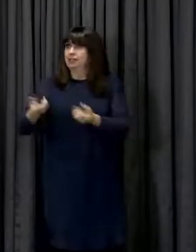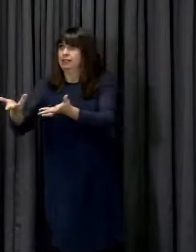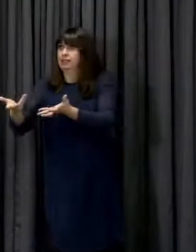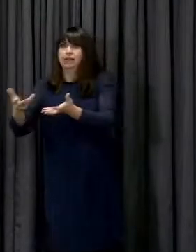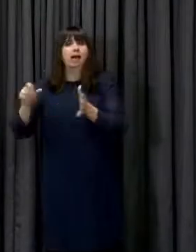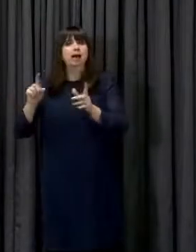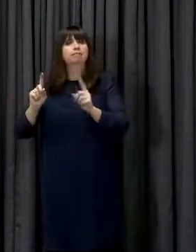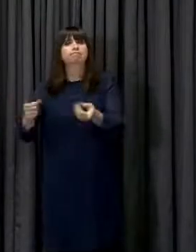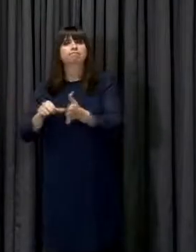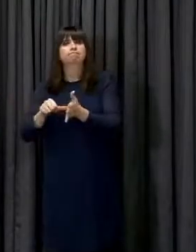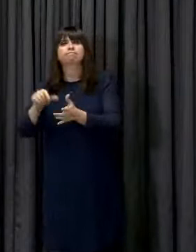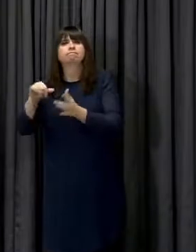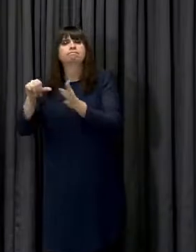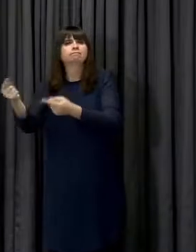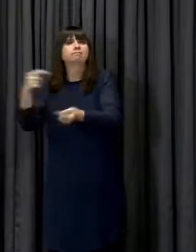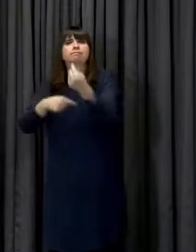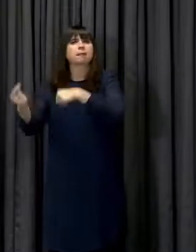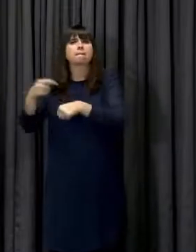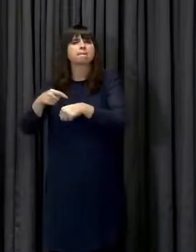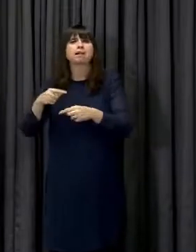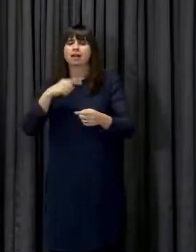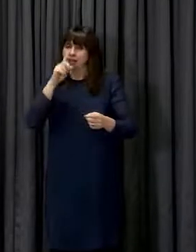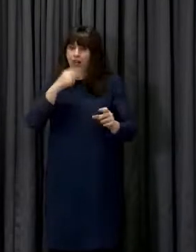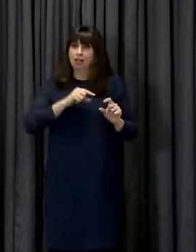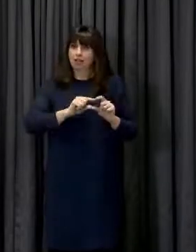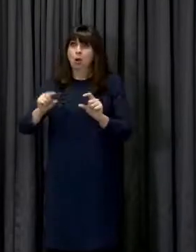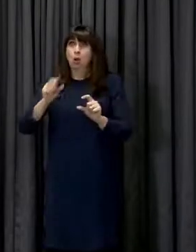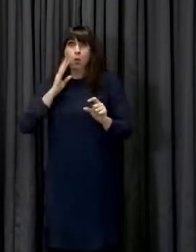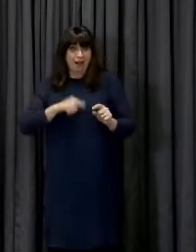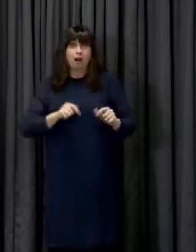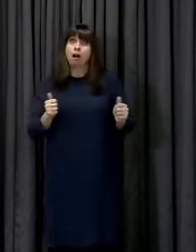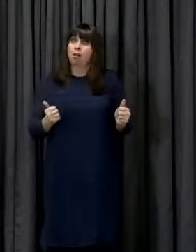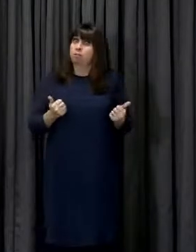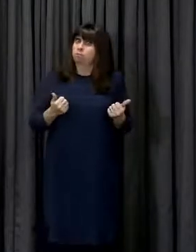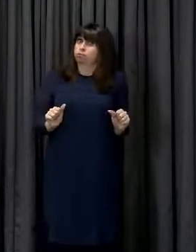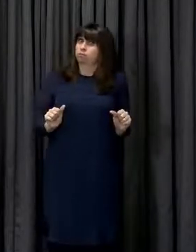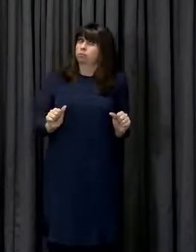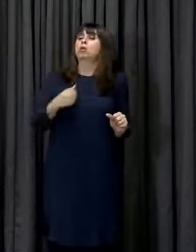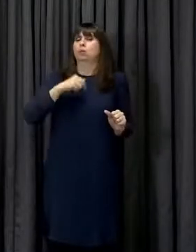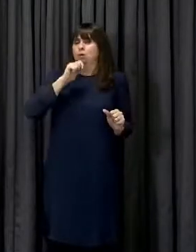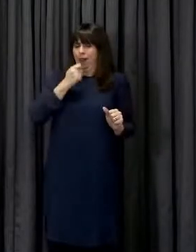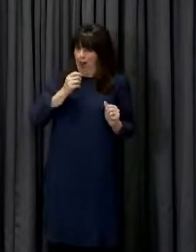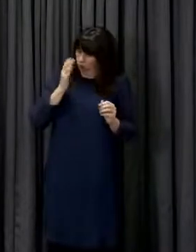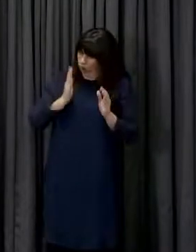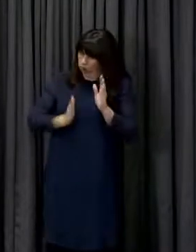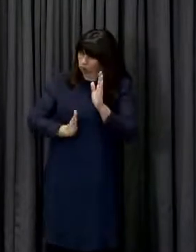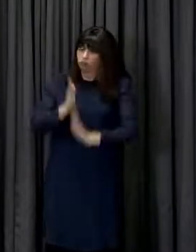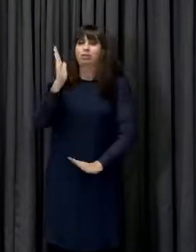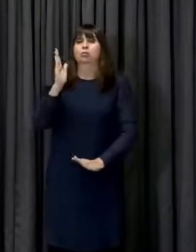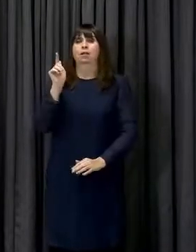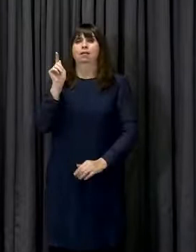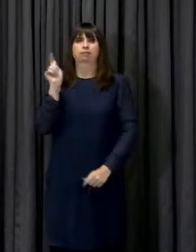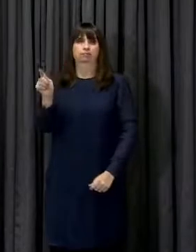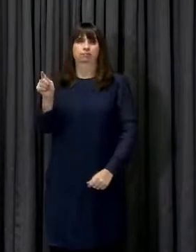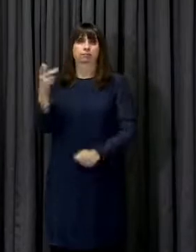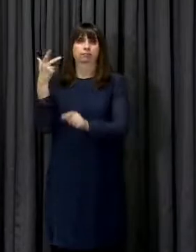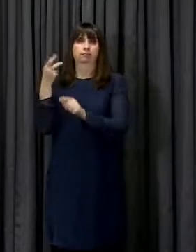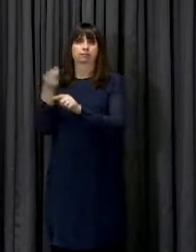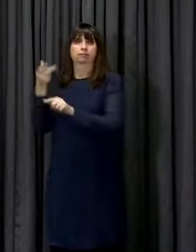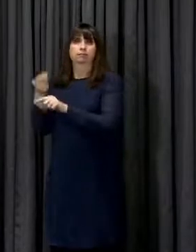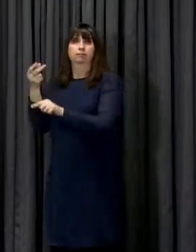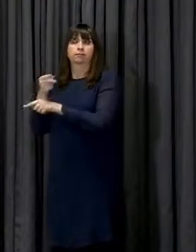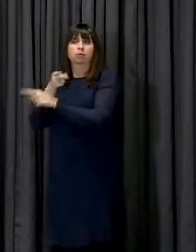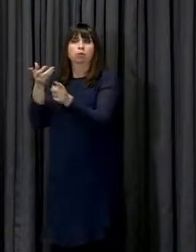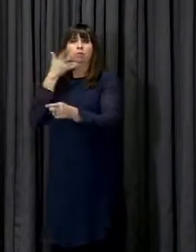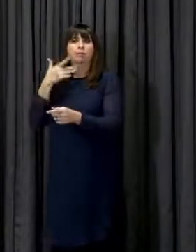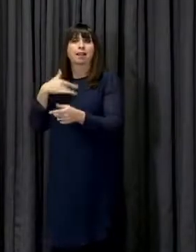arrangements. That, though, I hope will change over time. As soon as we're able to have those issues resolved, we will obviously be vaccinating care home